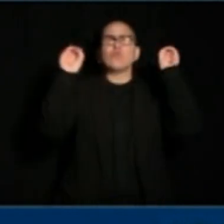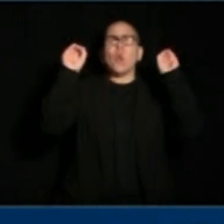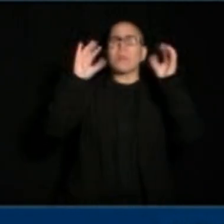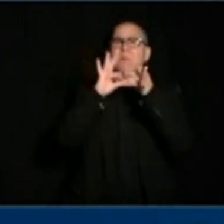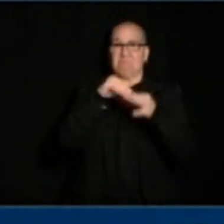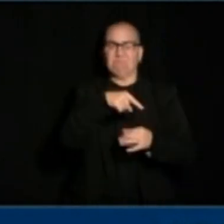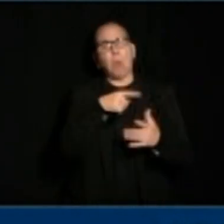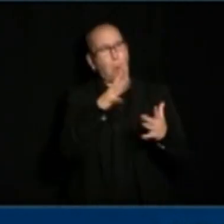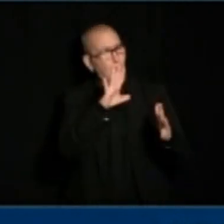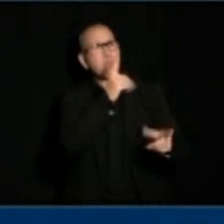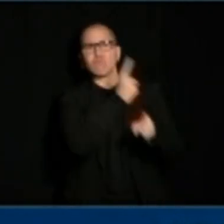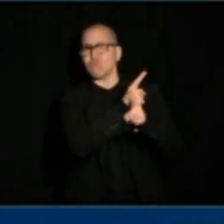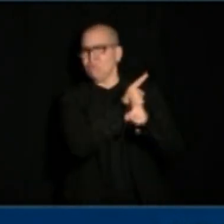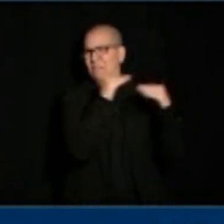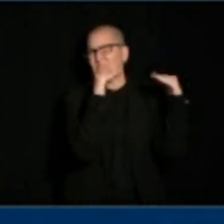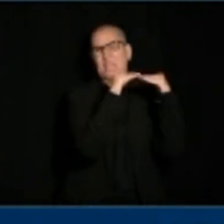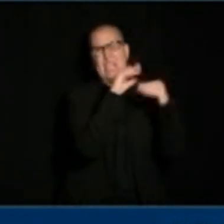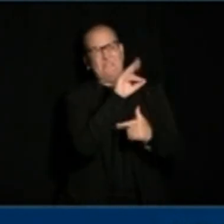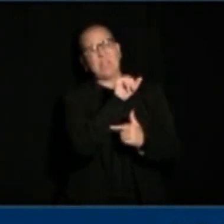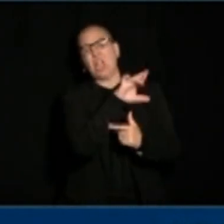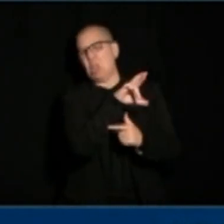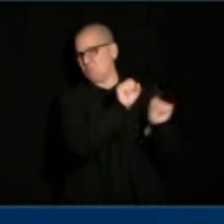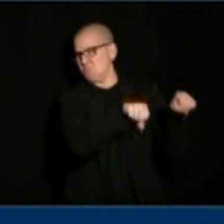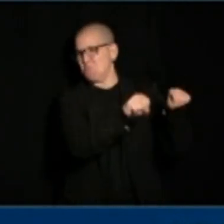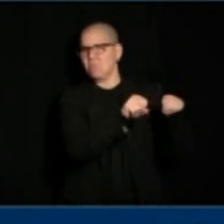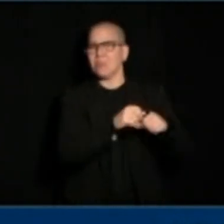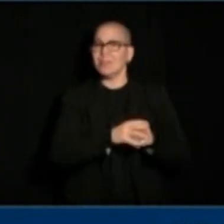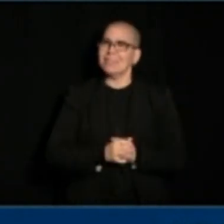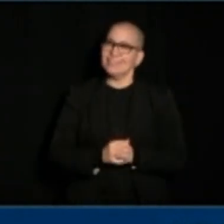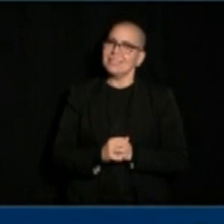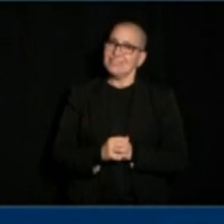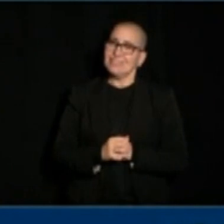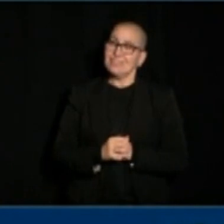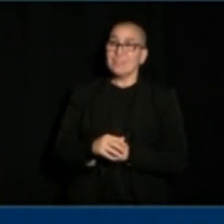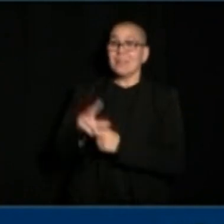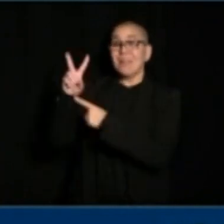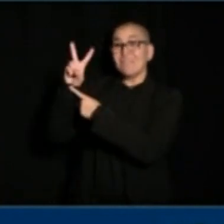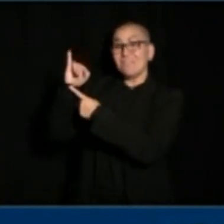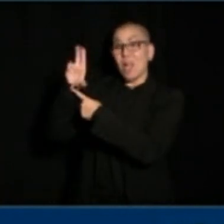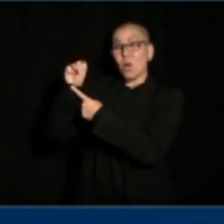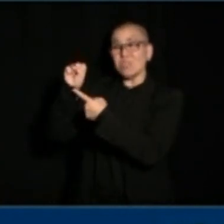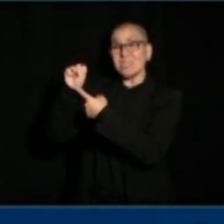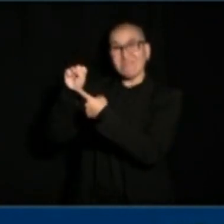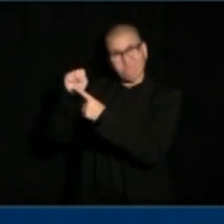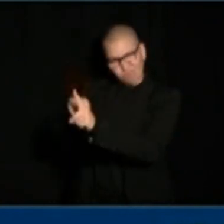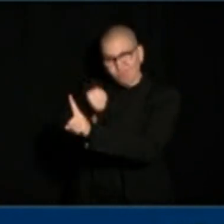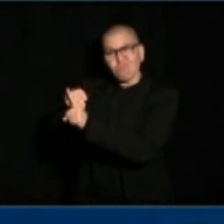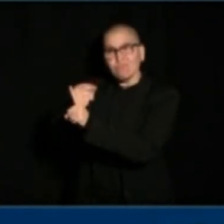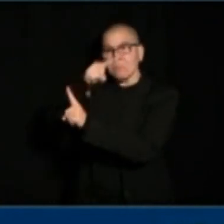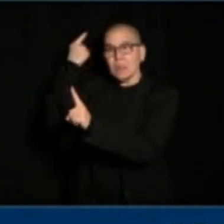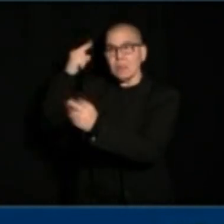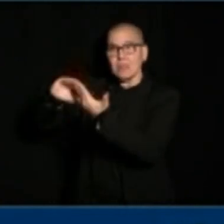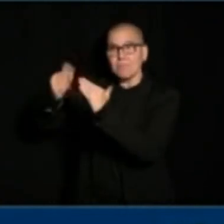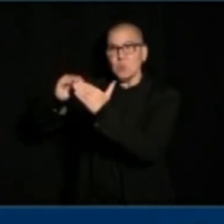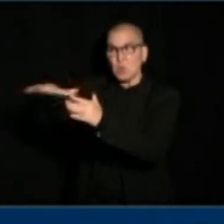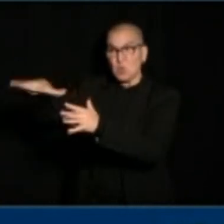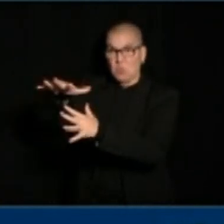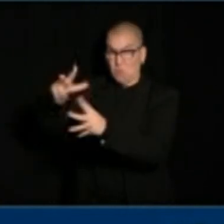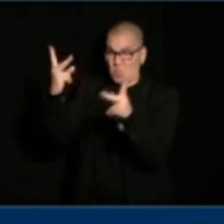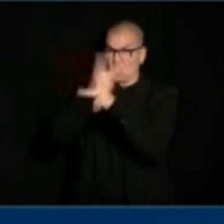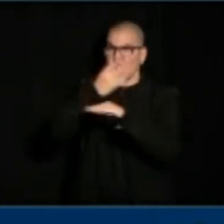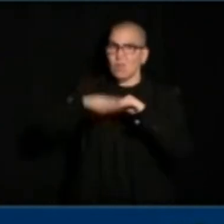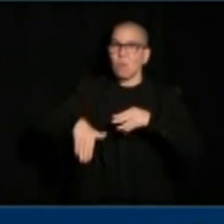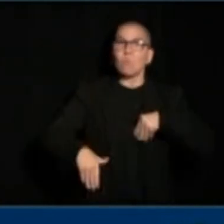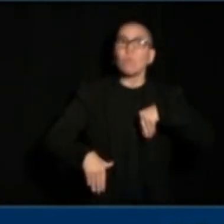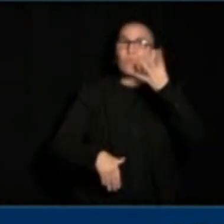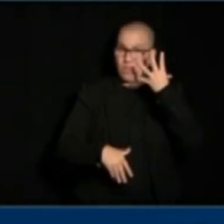virus disproportionately hits people of color. Our black communities are twice as likely to get sick and be in the hospital. And no one thinks it's fair in the businesses